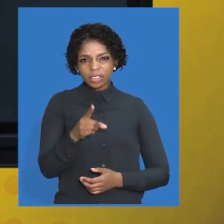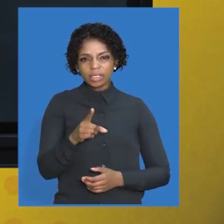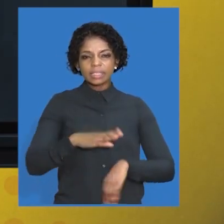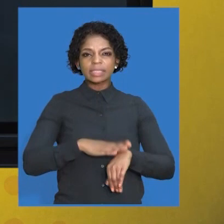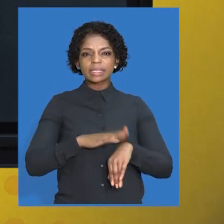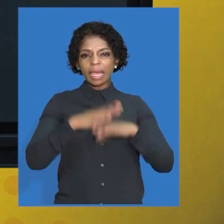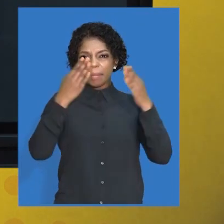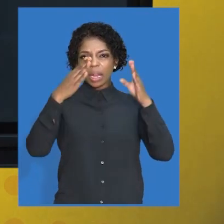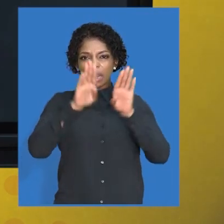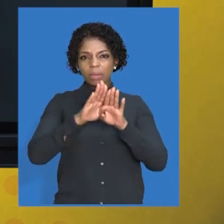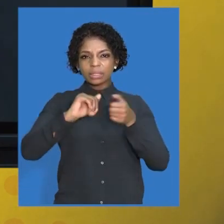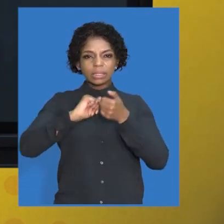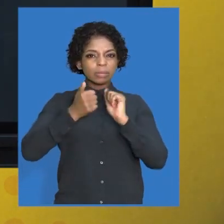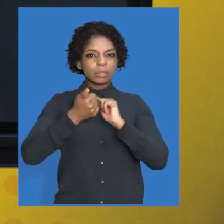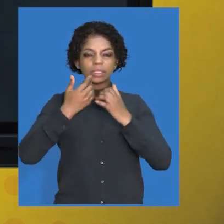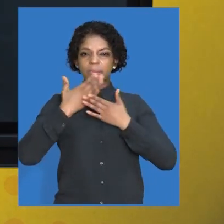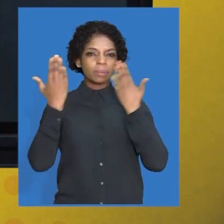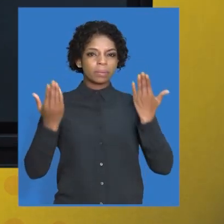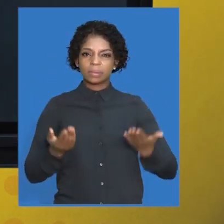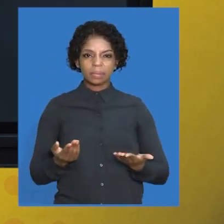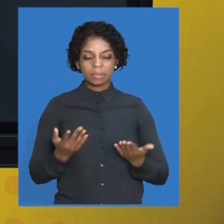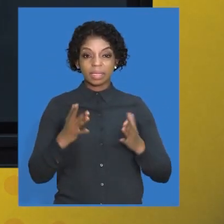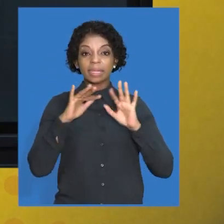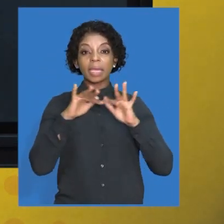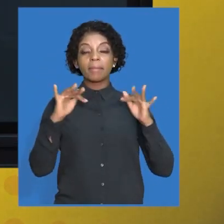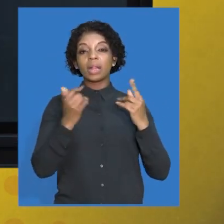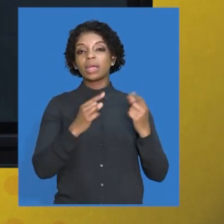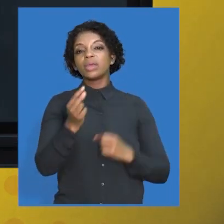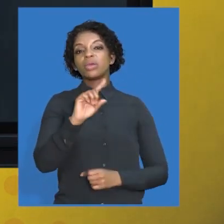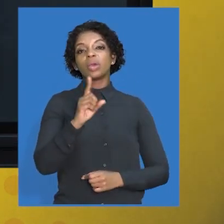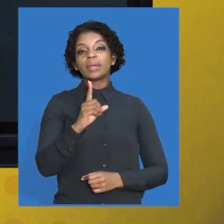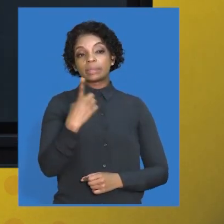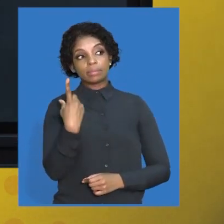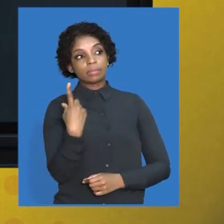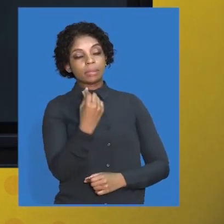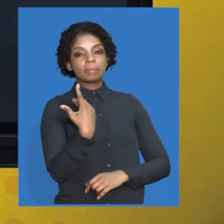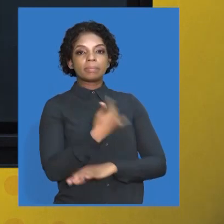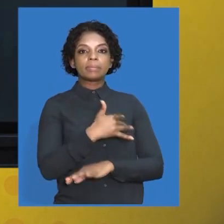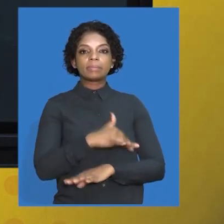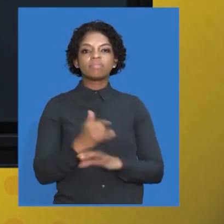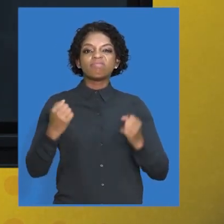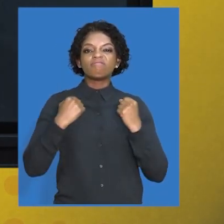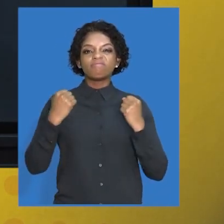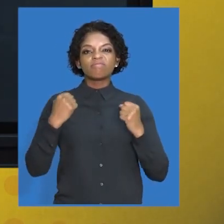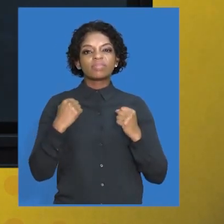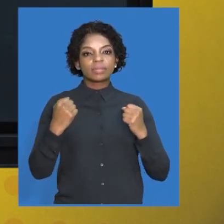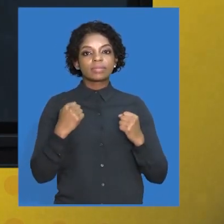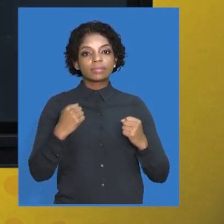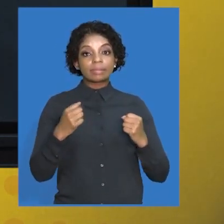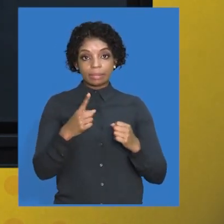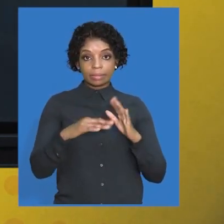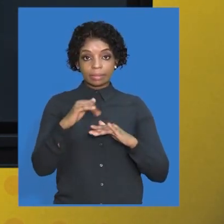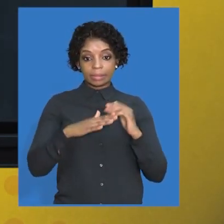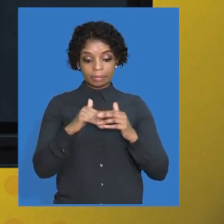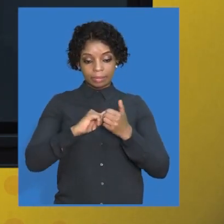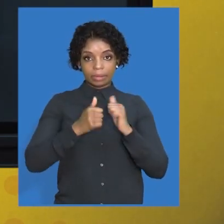we didn't have any sport. Right? People couldn't go outside and exercise. Where JT, they wanted to build sporting facilities